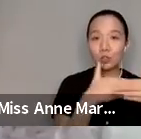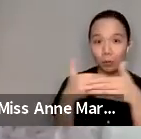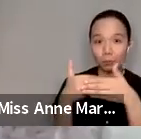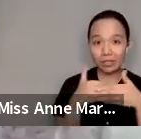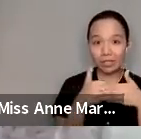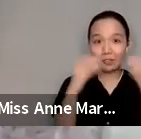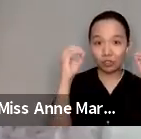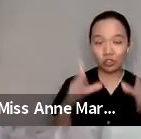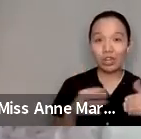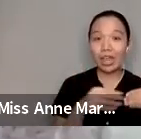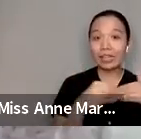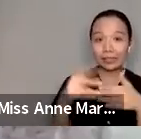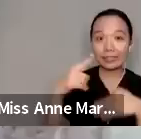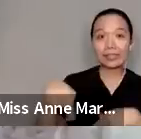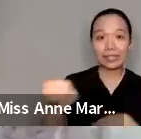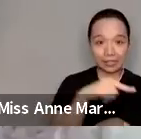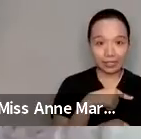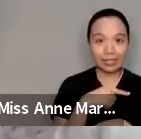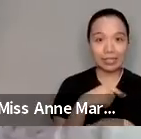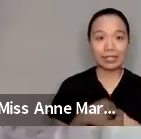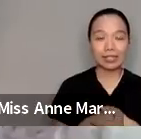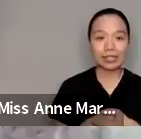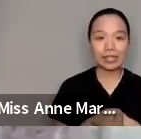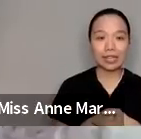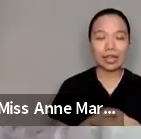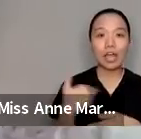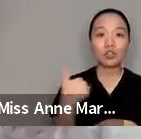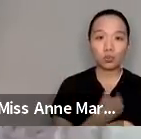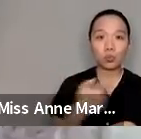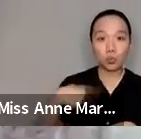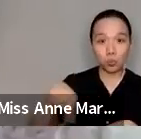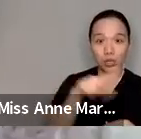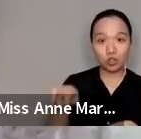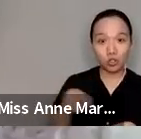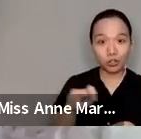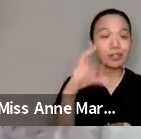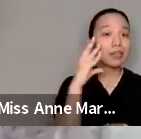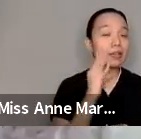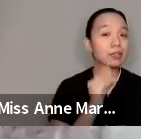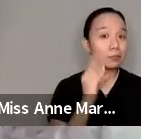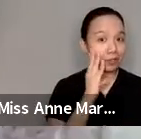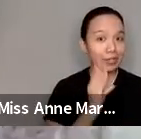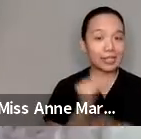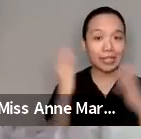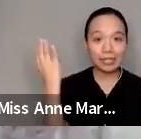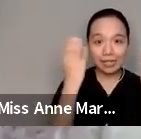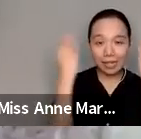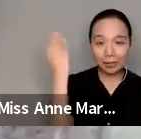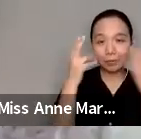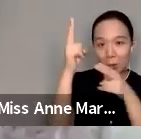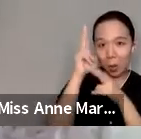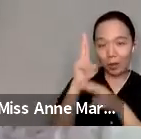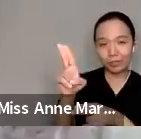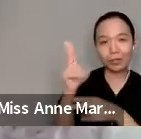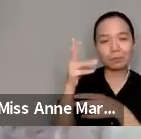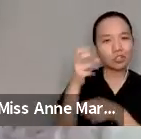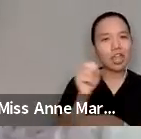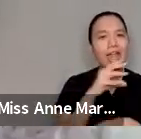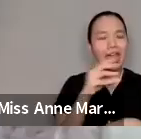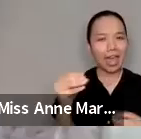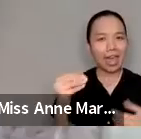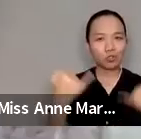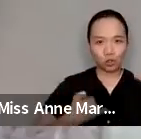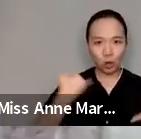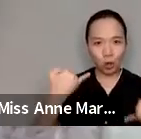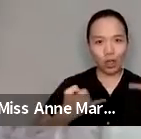teachers. Lead us and invigorate us as we journey, experience, and celebrate the honor, prestige, and joys of